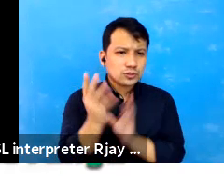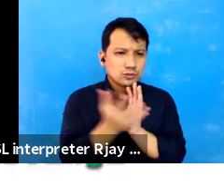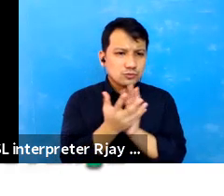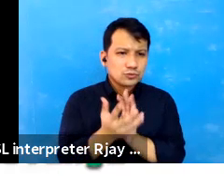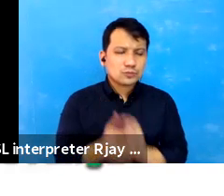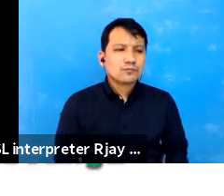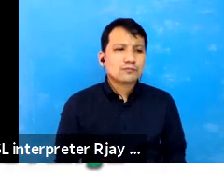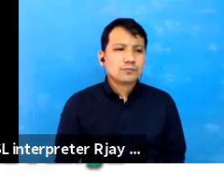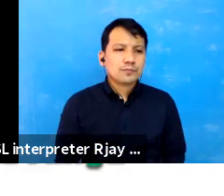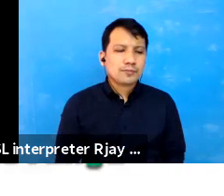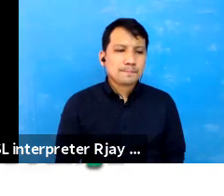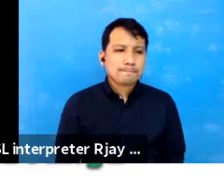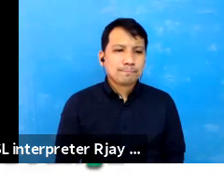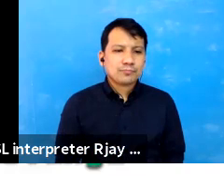community.